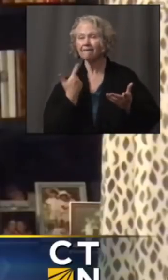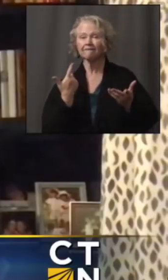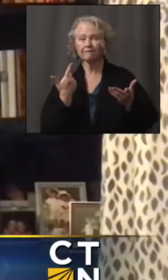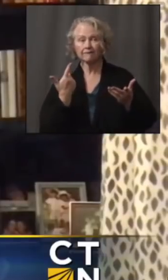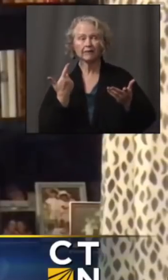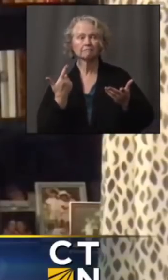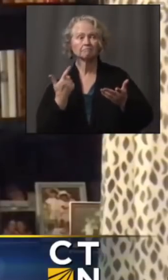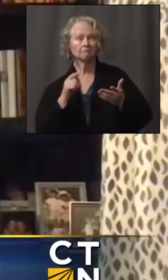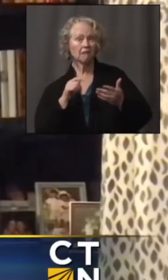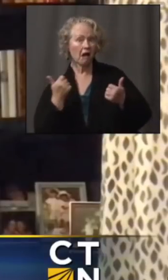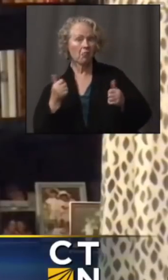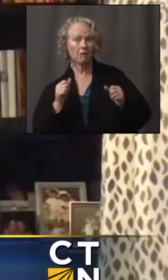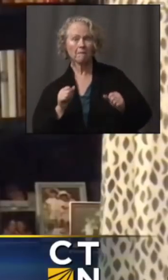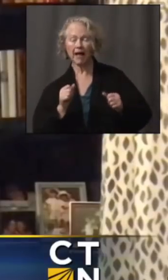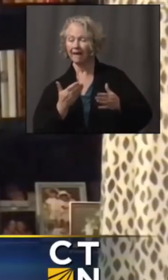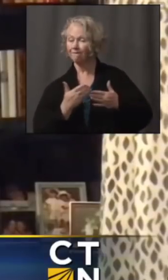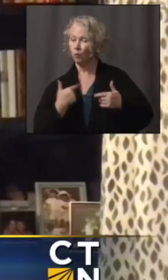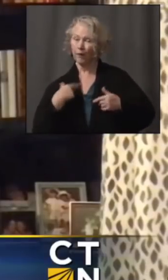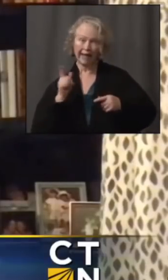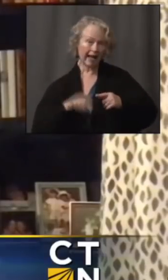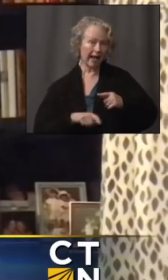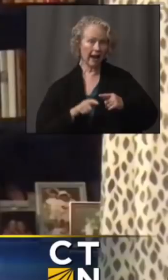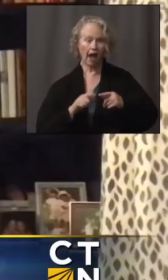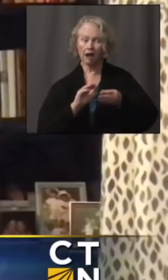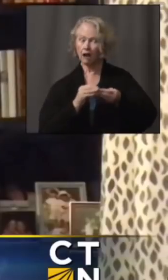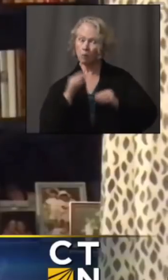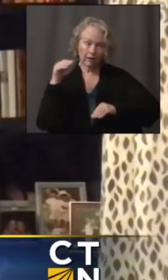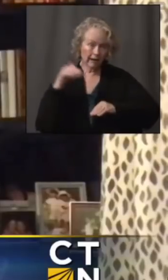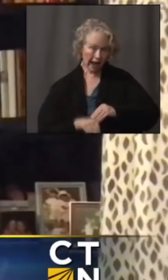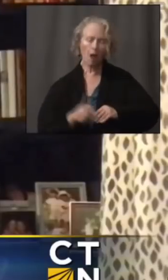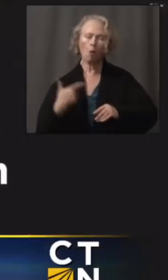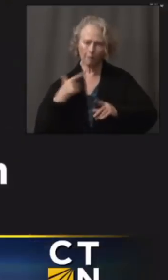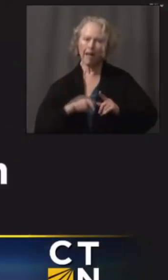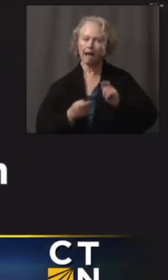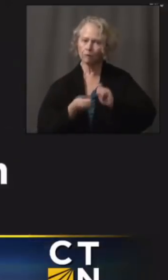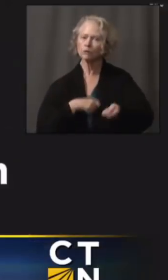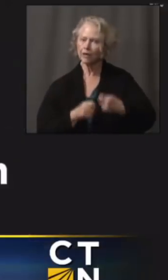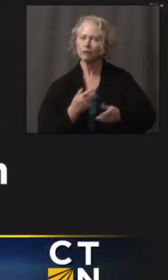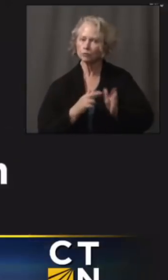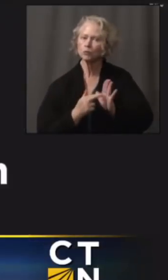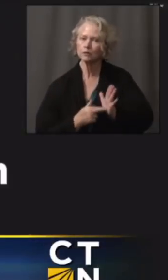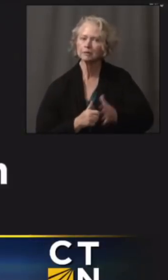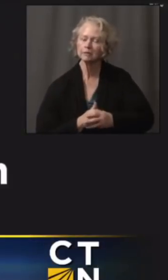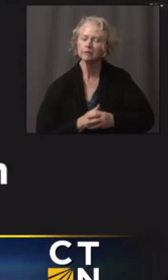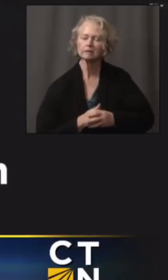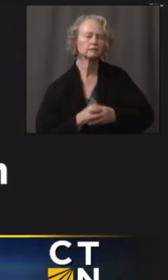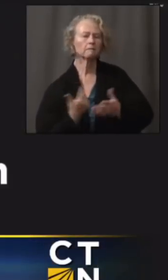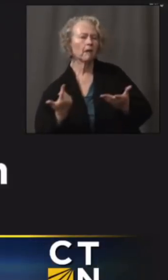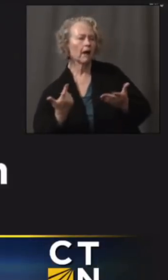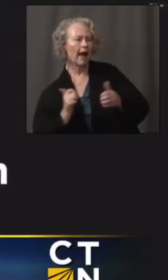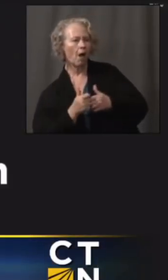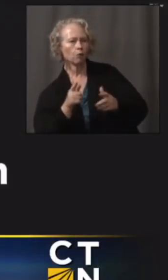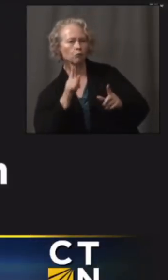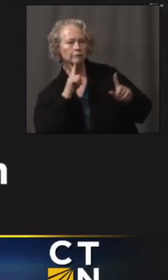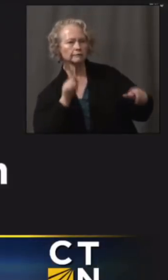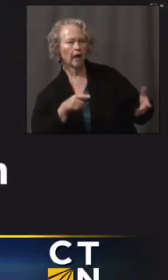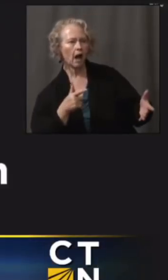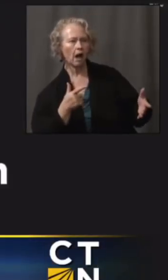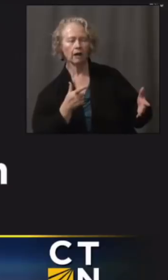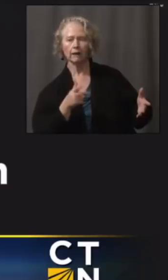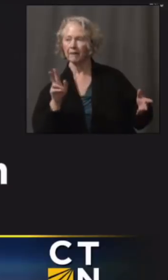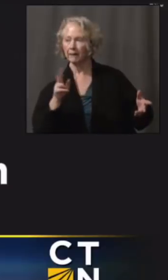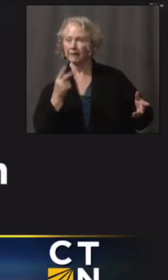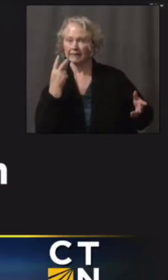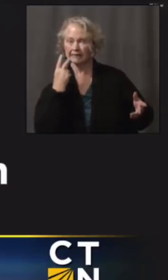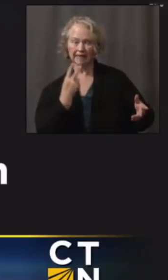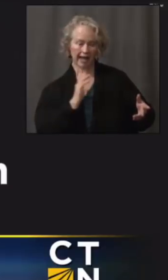be on the table if we cannot bend this curve. So I guess, what do you say to people who look at the numbers, which are going